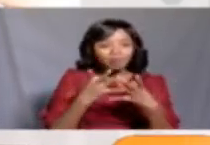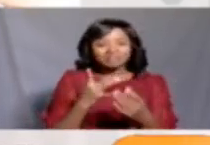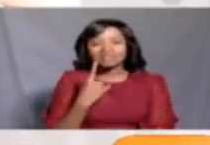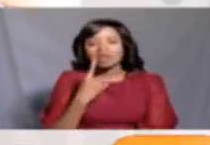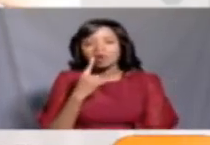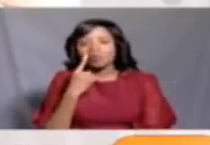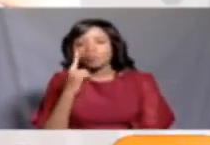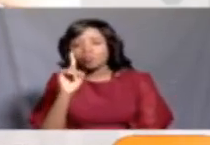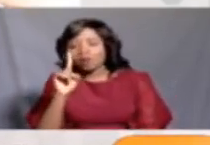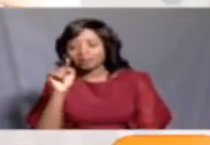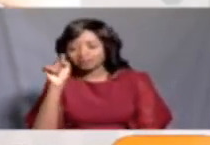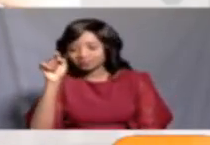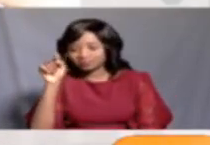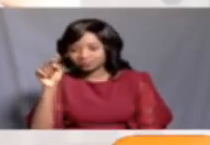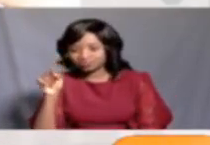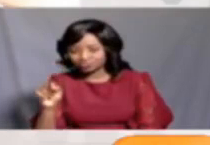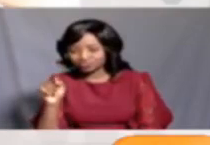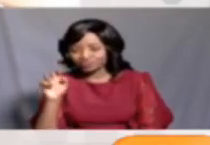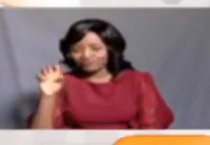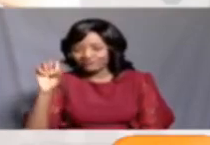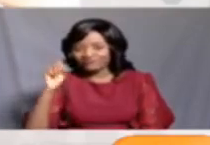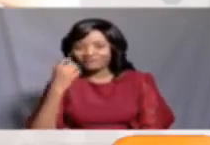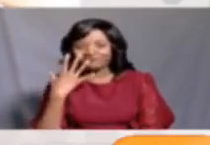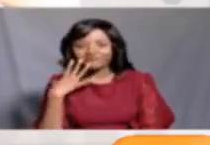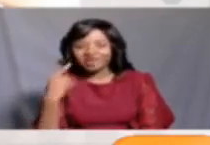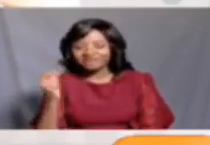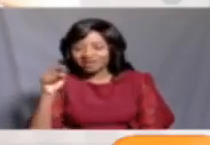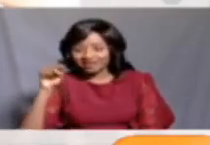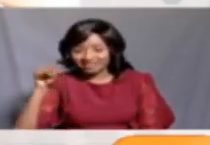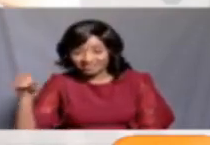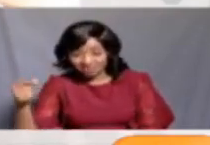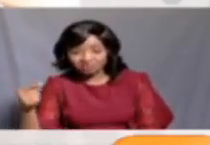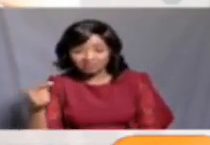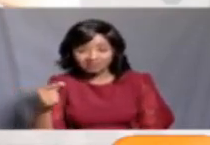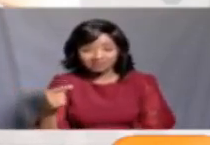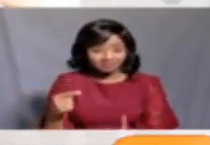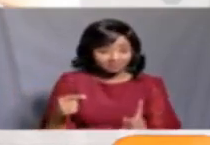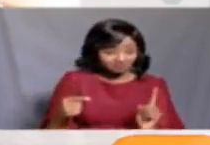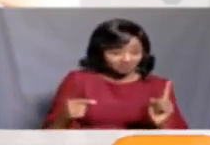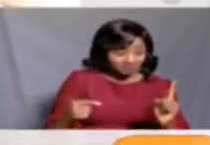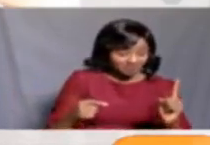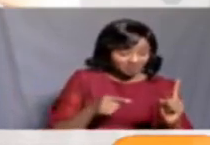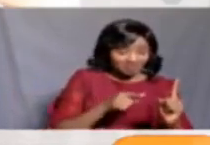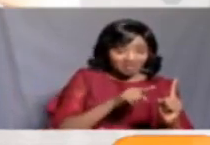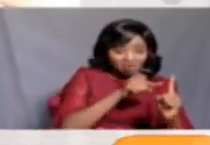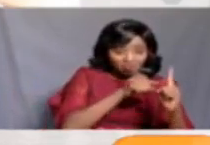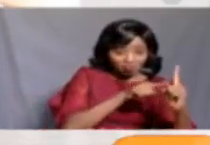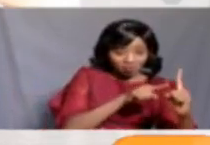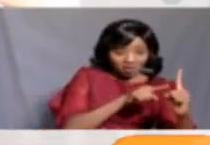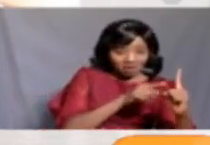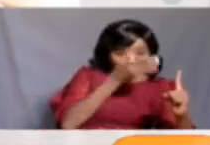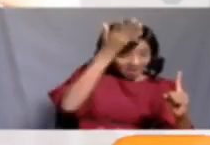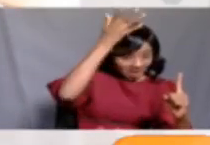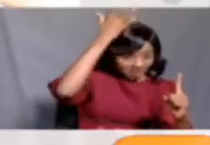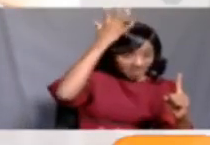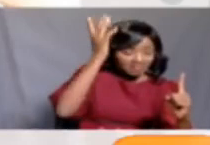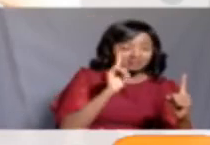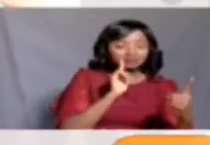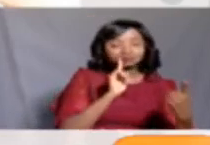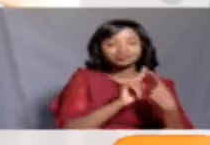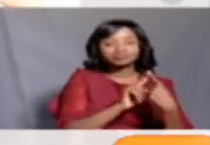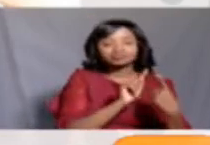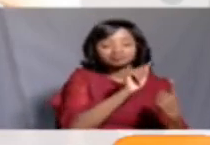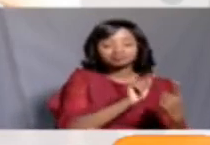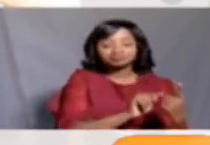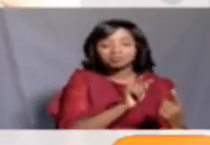to 500,000 patients. When it comes to psychiatric nurses, it is supposed to be one nurse to 6,000